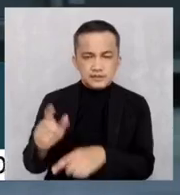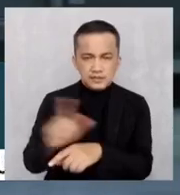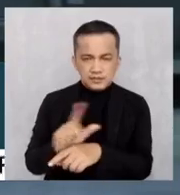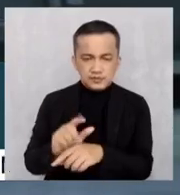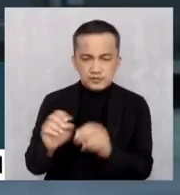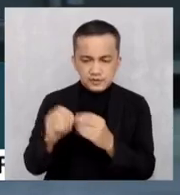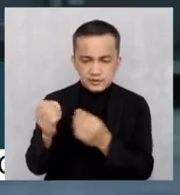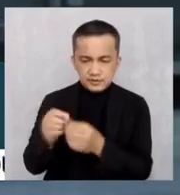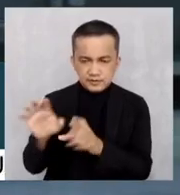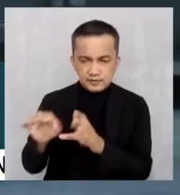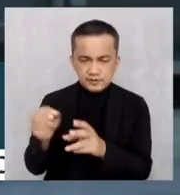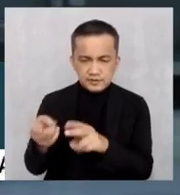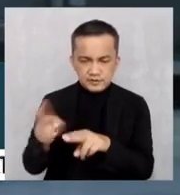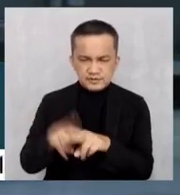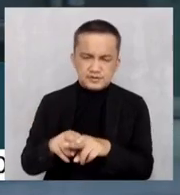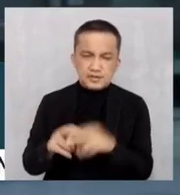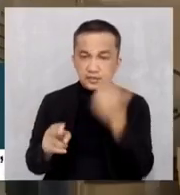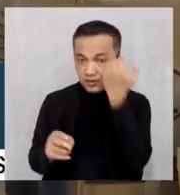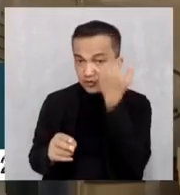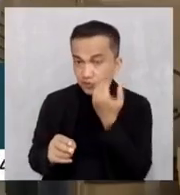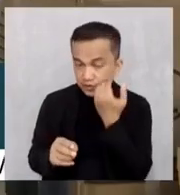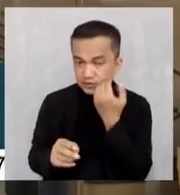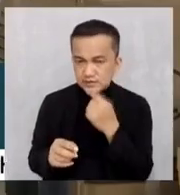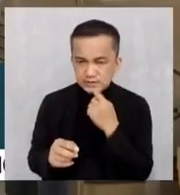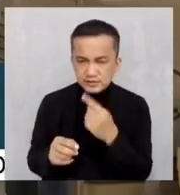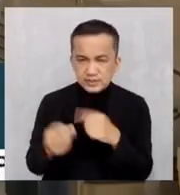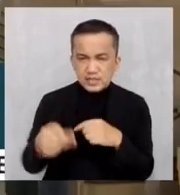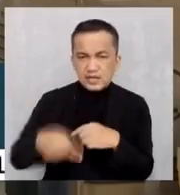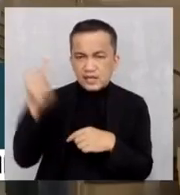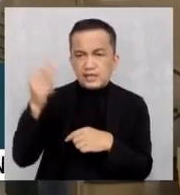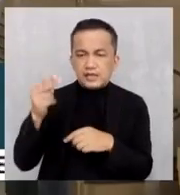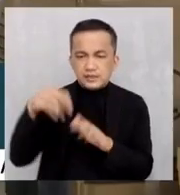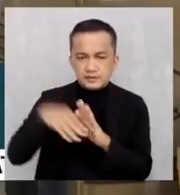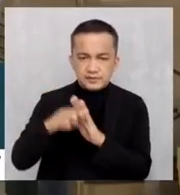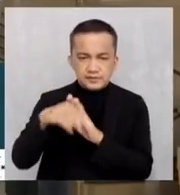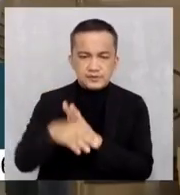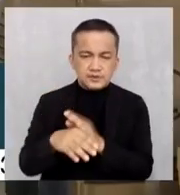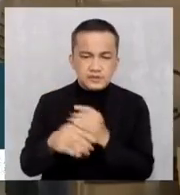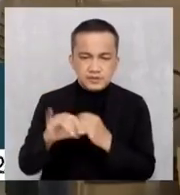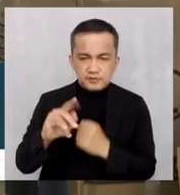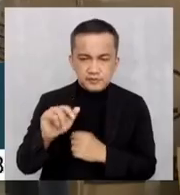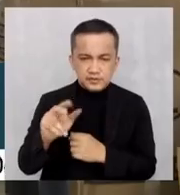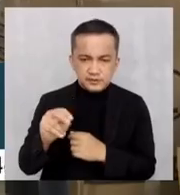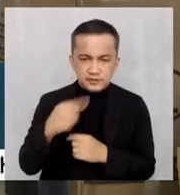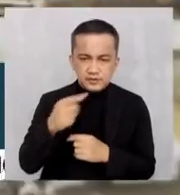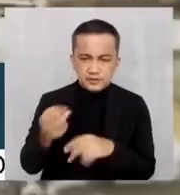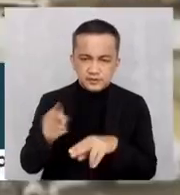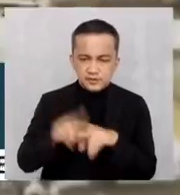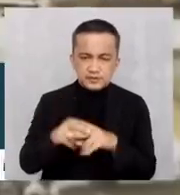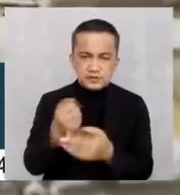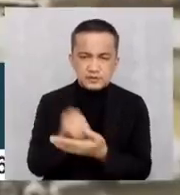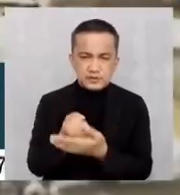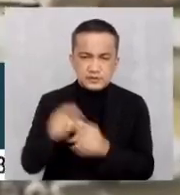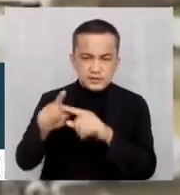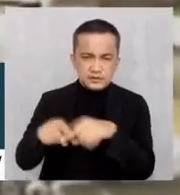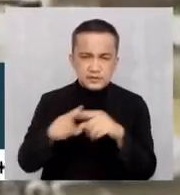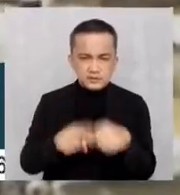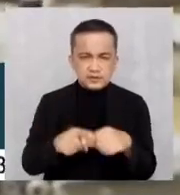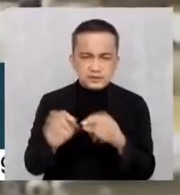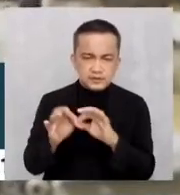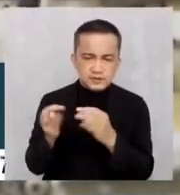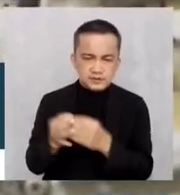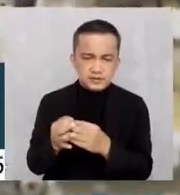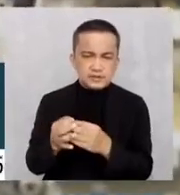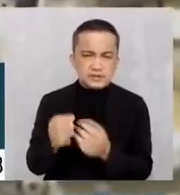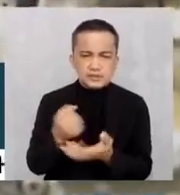the increase insufficient, citing high inflation. The groups say the wage hike should be based on the family living wage and not